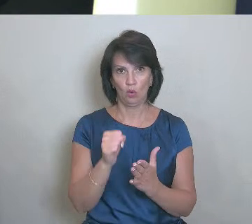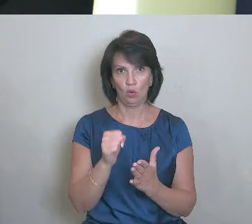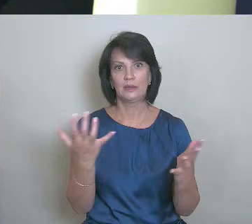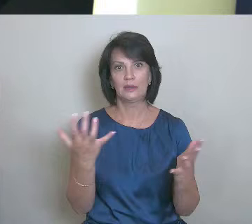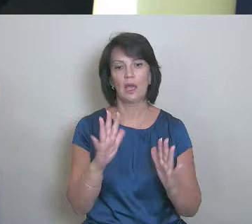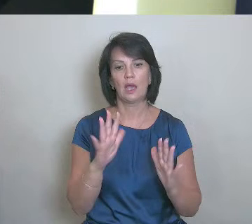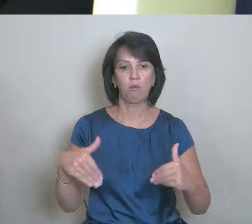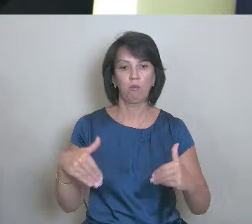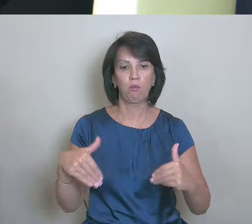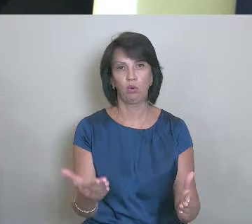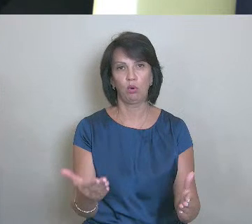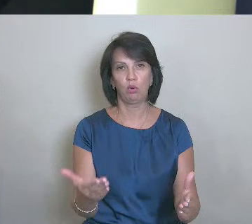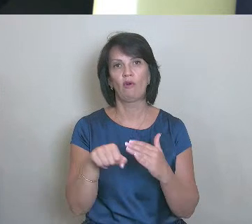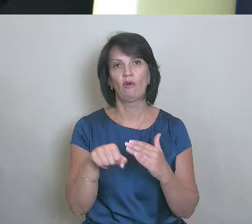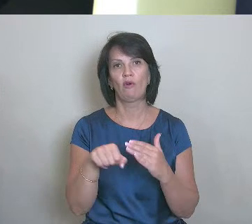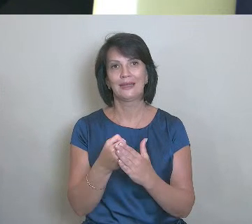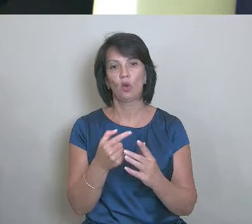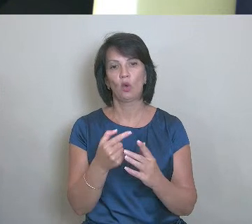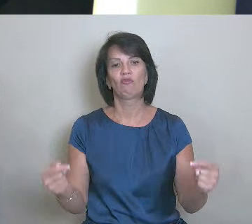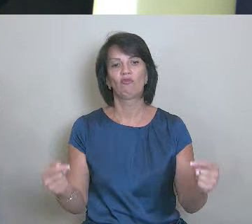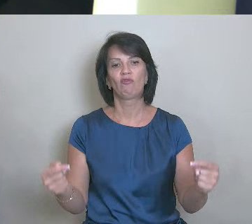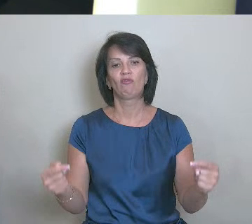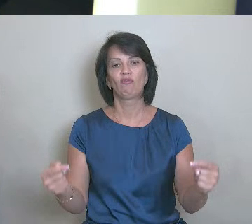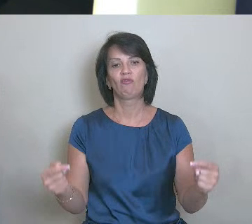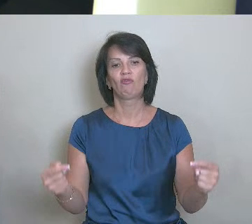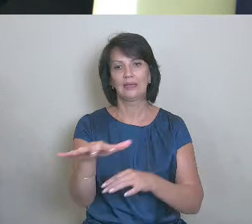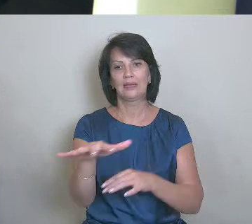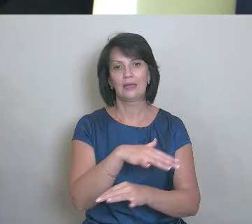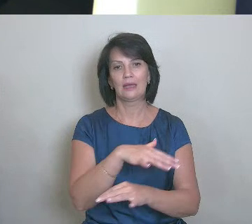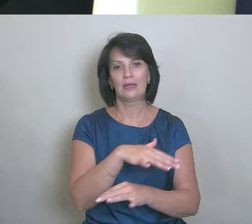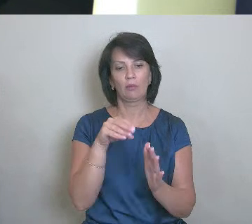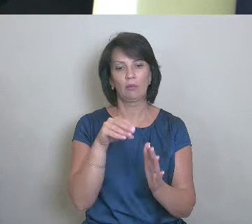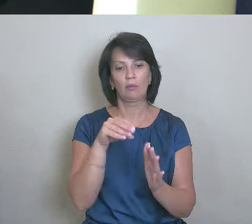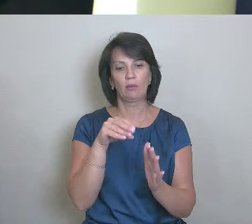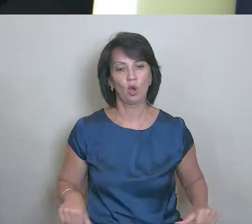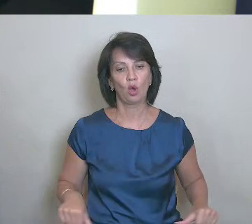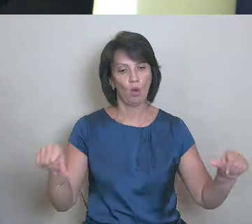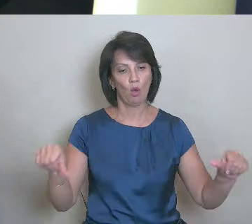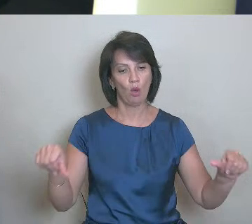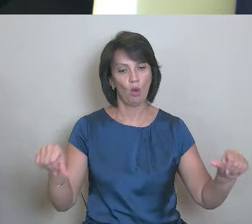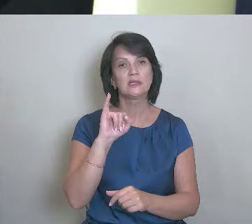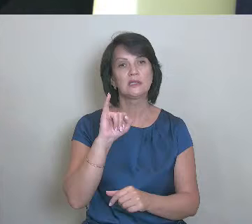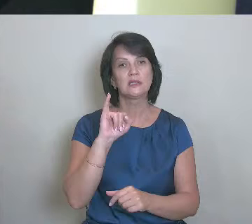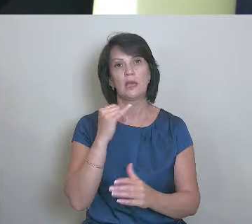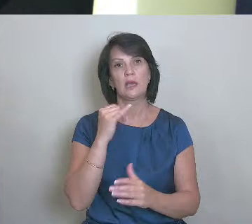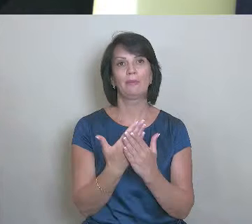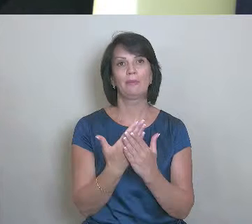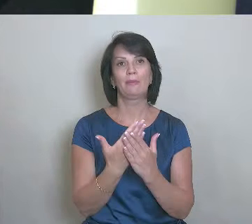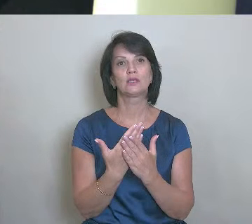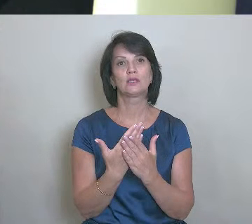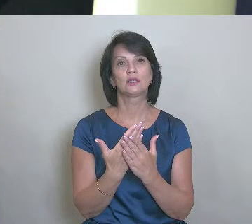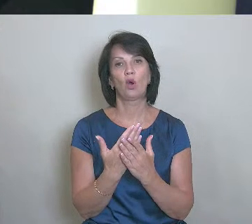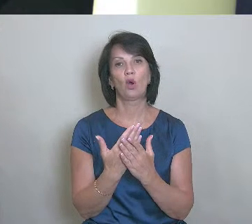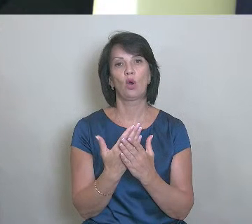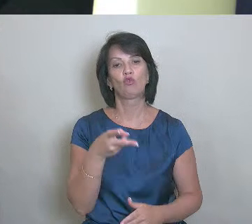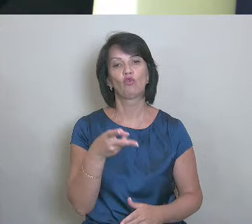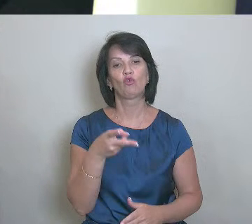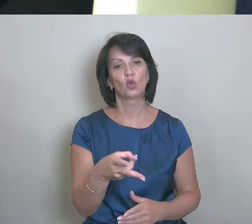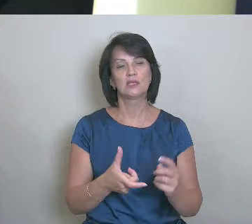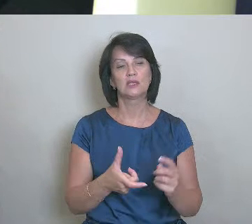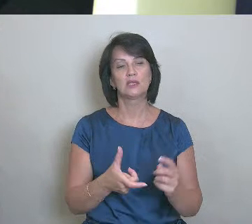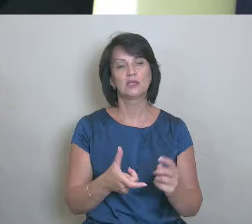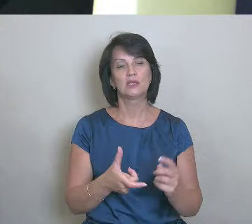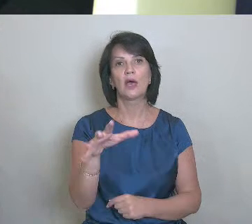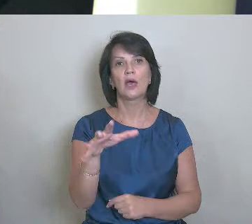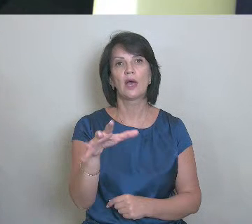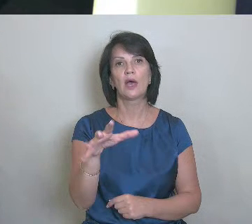like 150 dead souls which have submitted their documents, and they were offered as the members of the future TECs, and